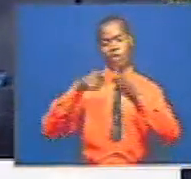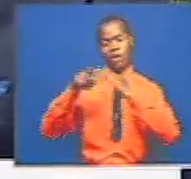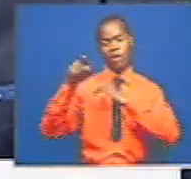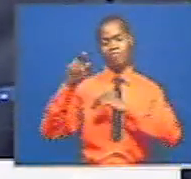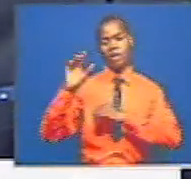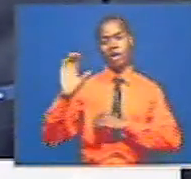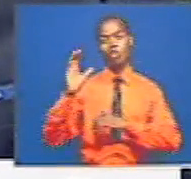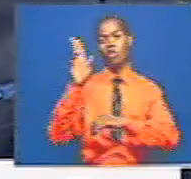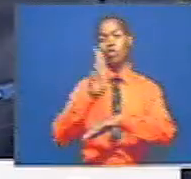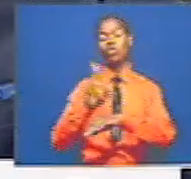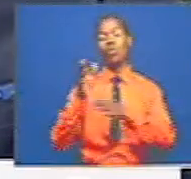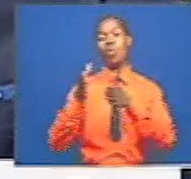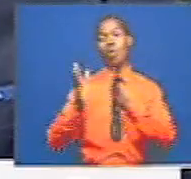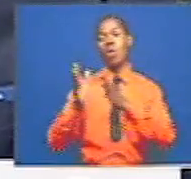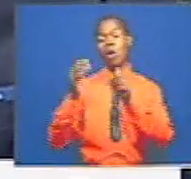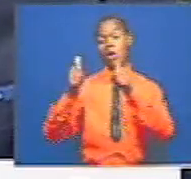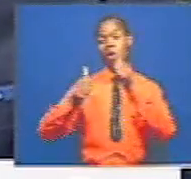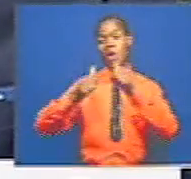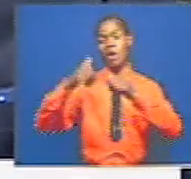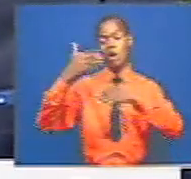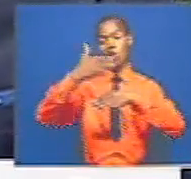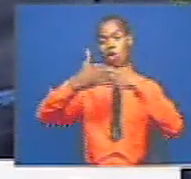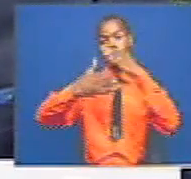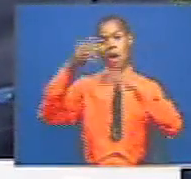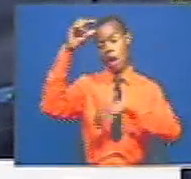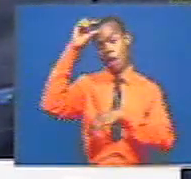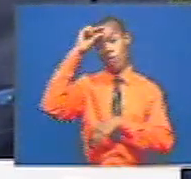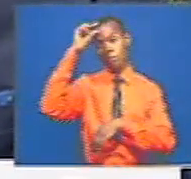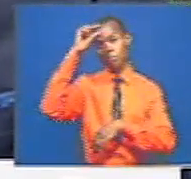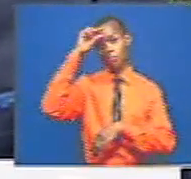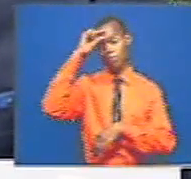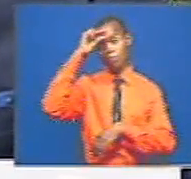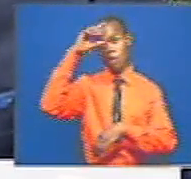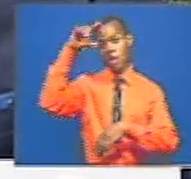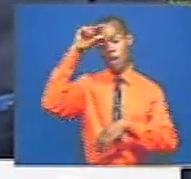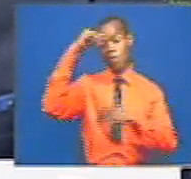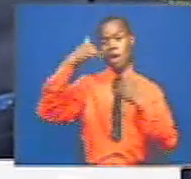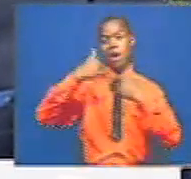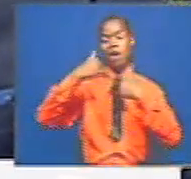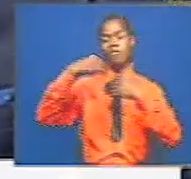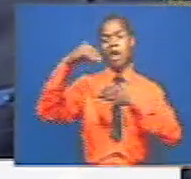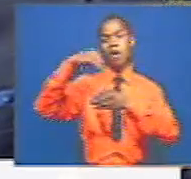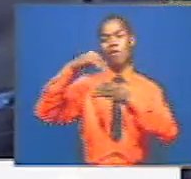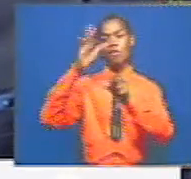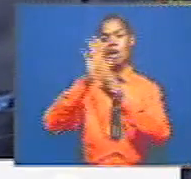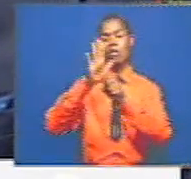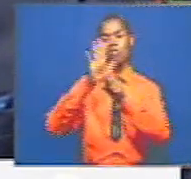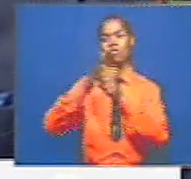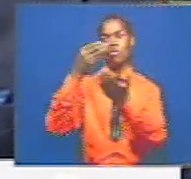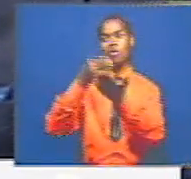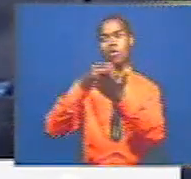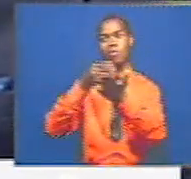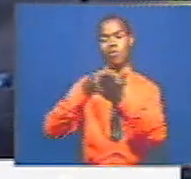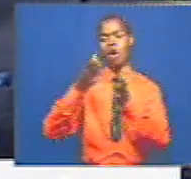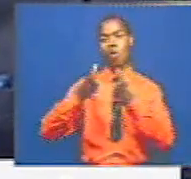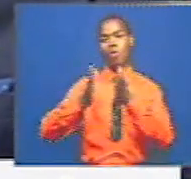use infrastructure which has been constructed by the government. Government has invested a lot of money in infrastructure, like